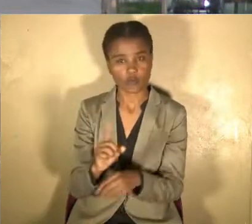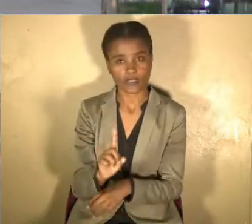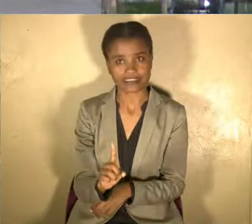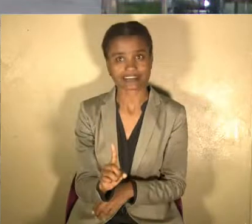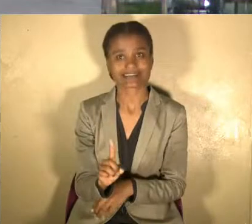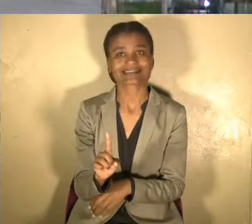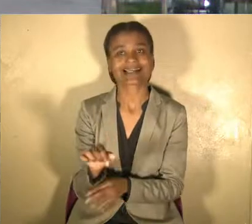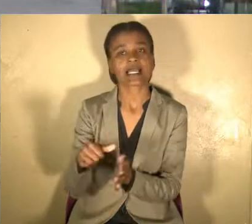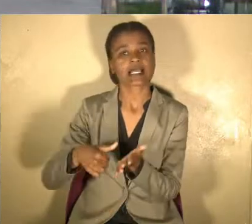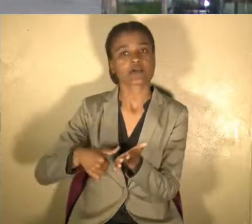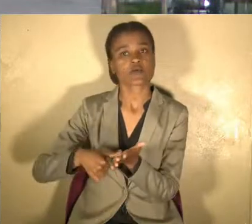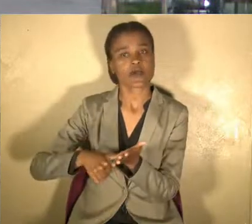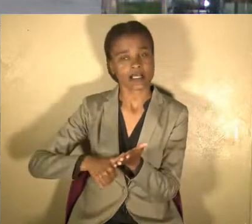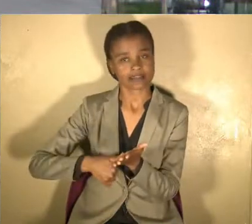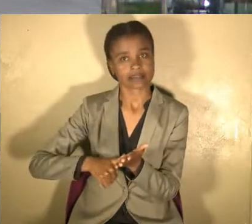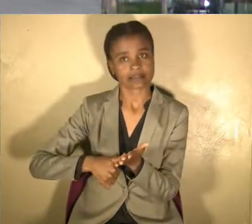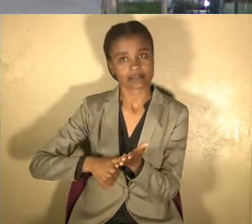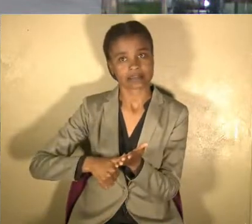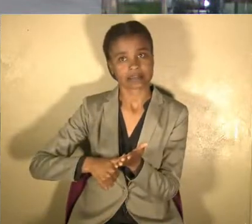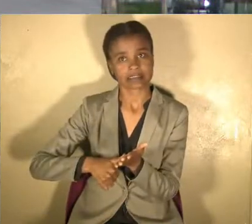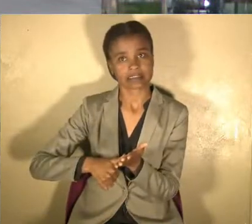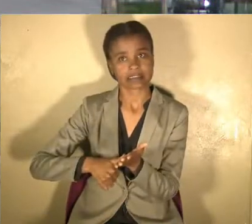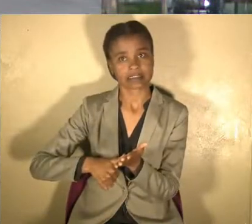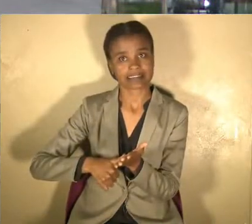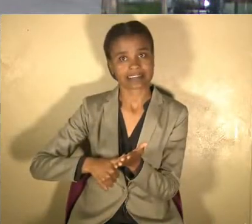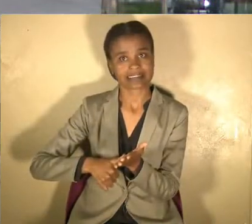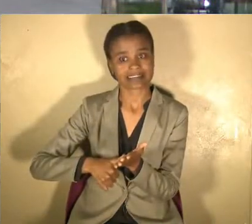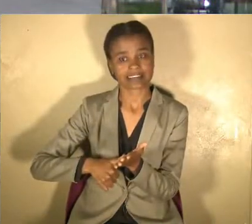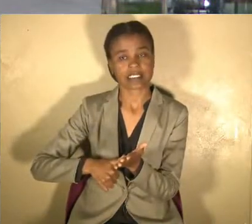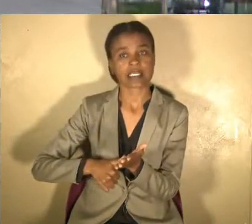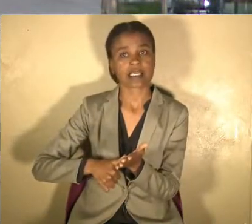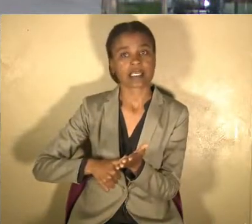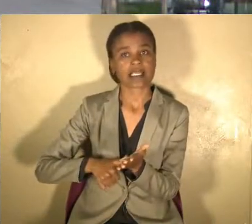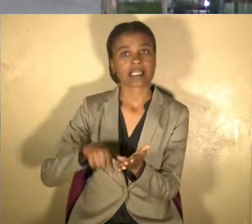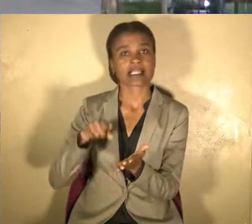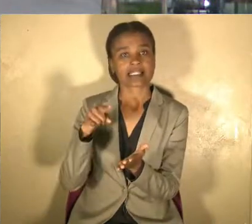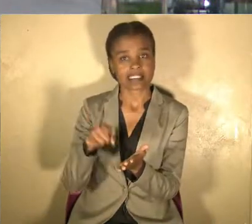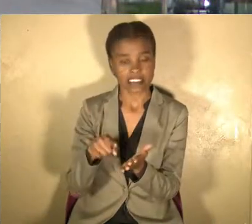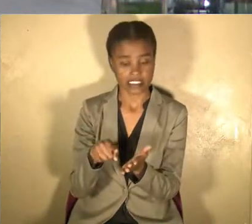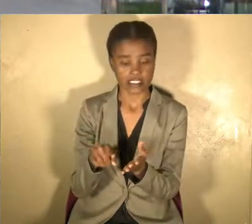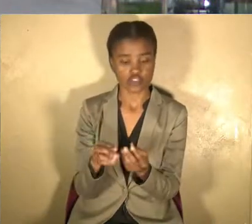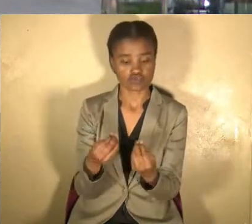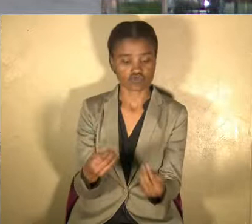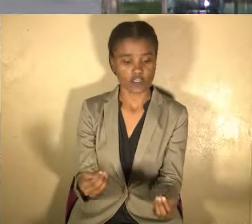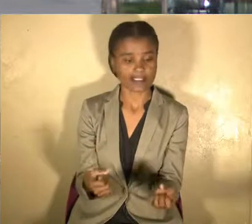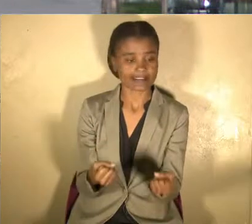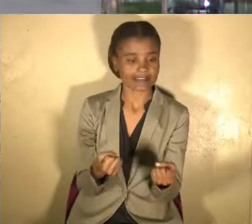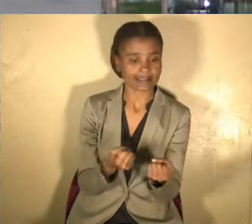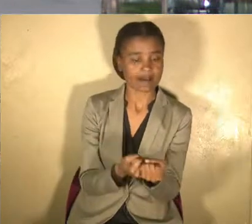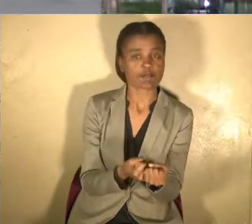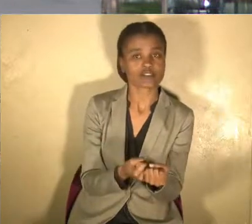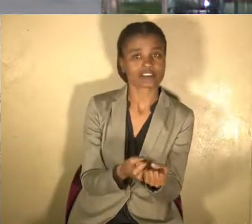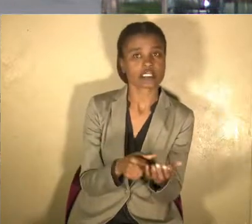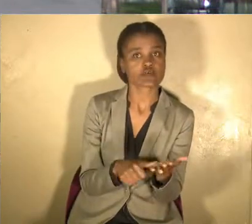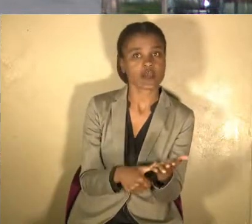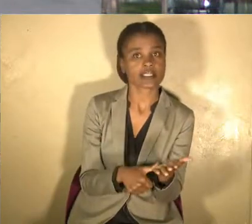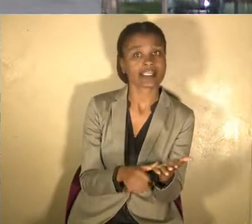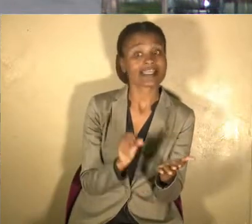grant. Instance of child support grant, while the issue is still in a court of